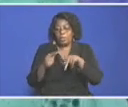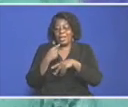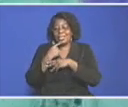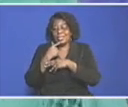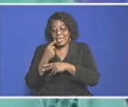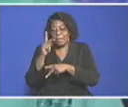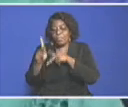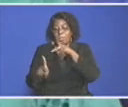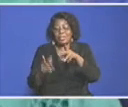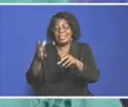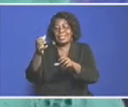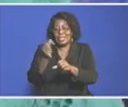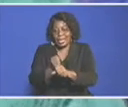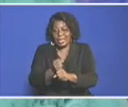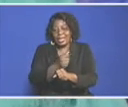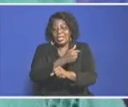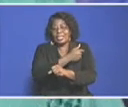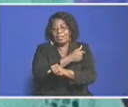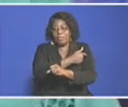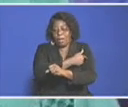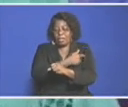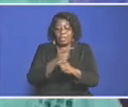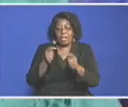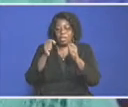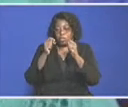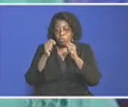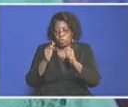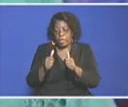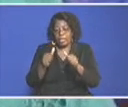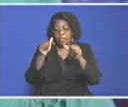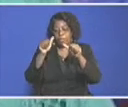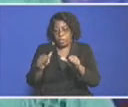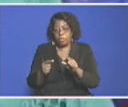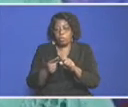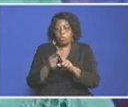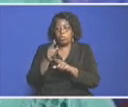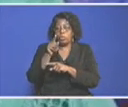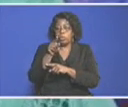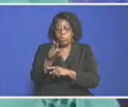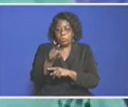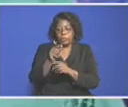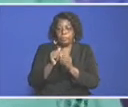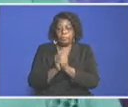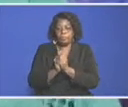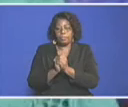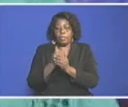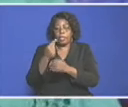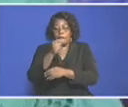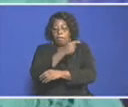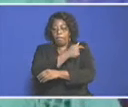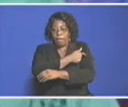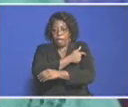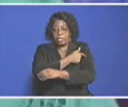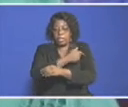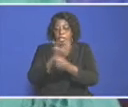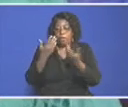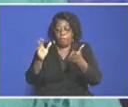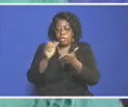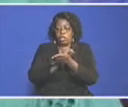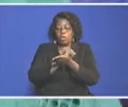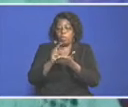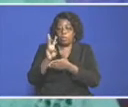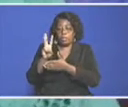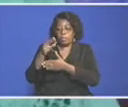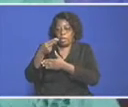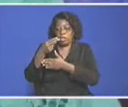please, take the vaccine as soon as it is available to you. The vaccines that have been approved by WHO